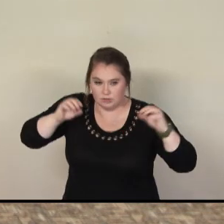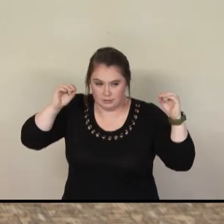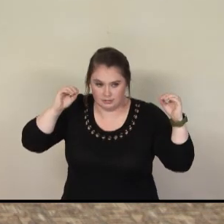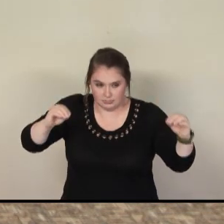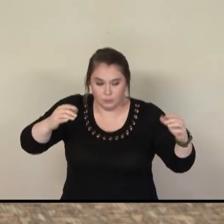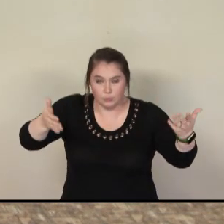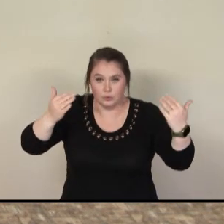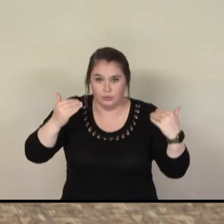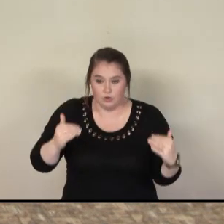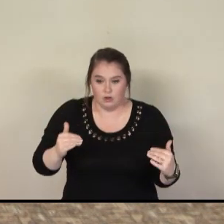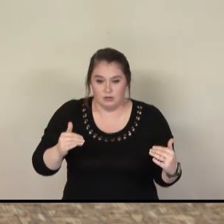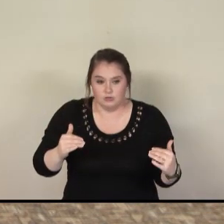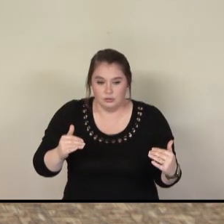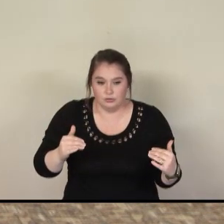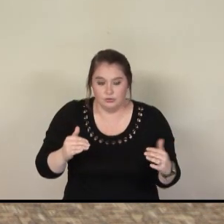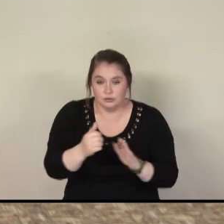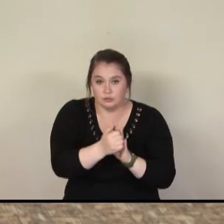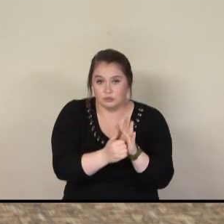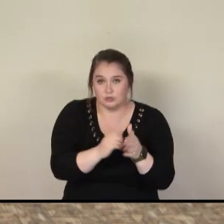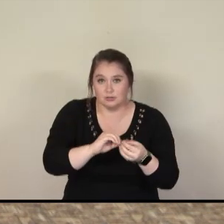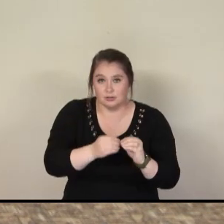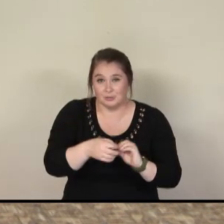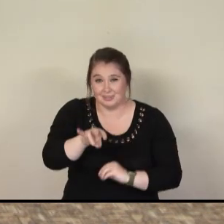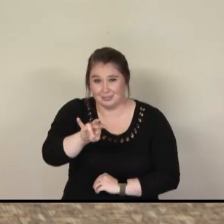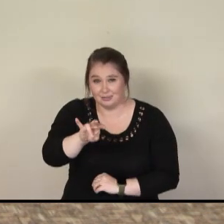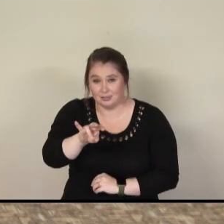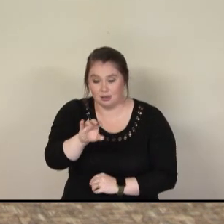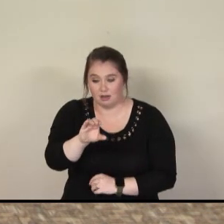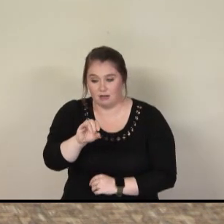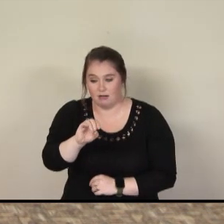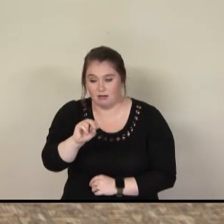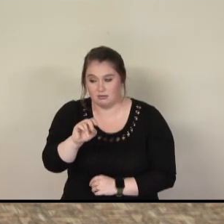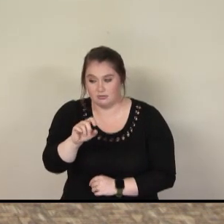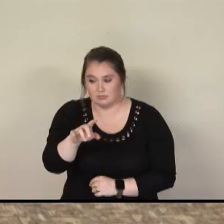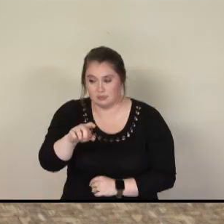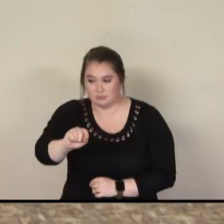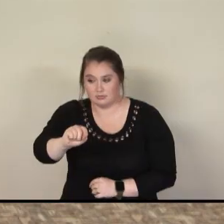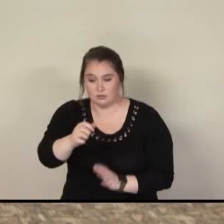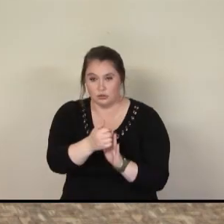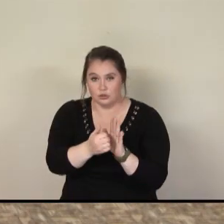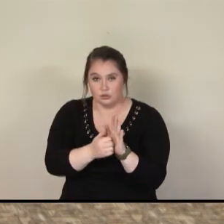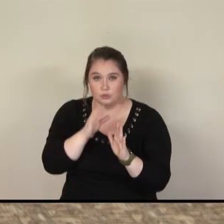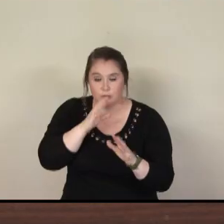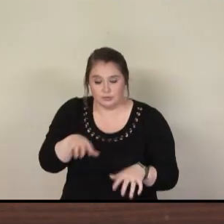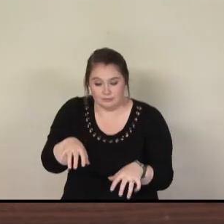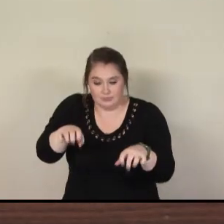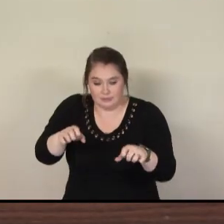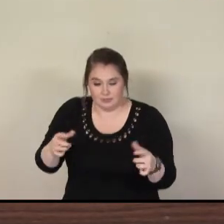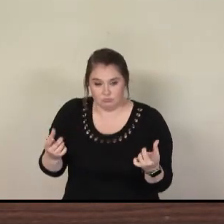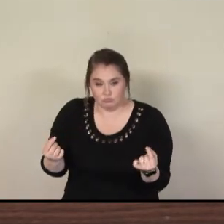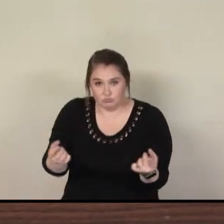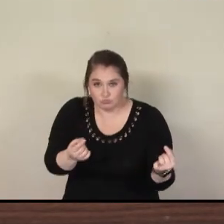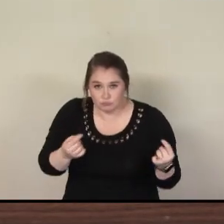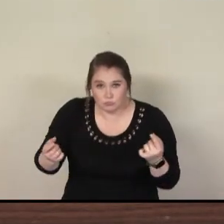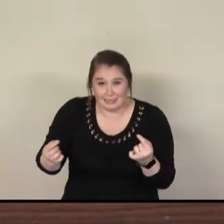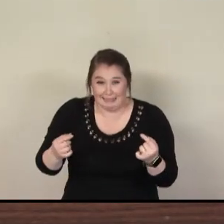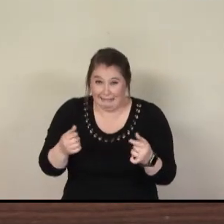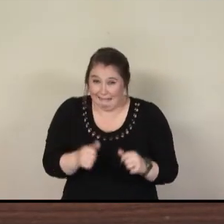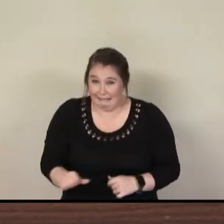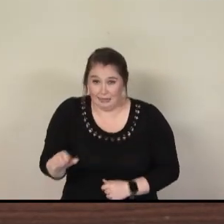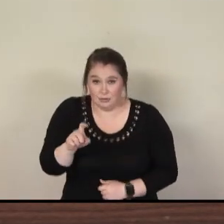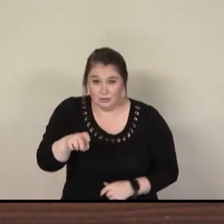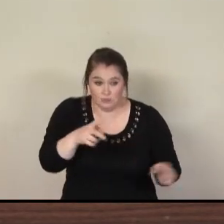on to agenda item number 7, consent agenda. Consider and take appropriate action. Are there any items that need to be